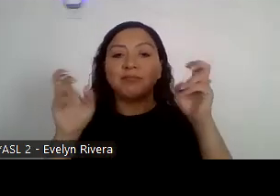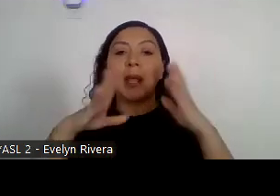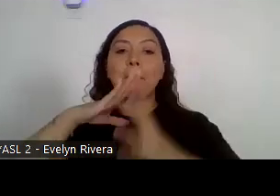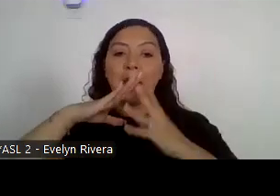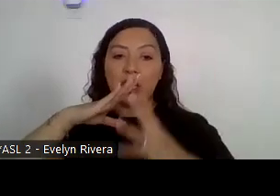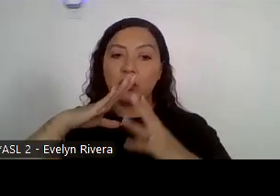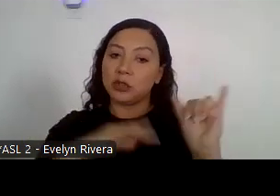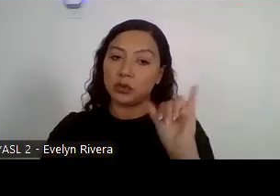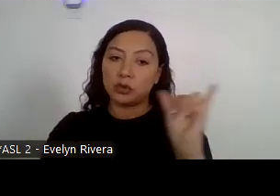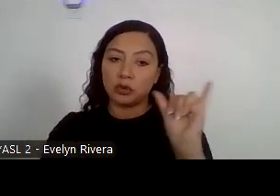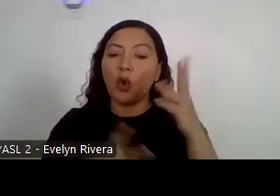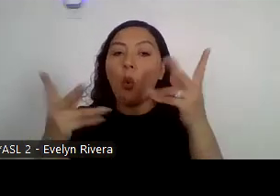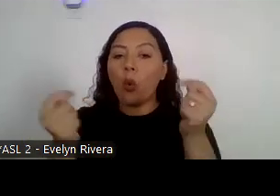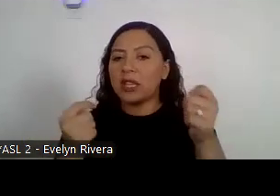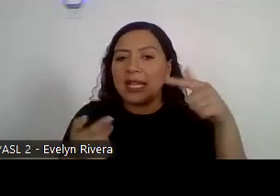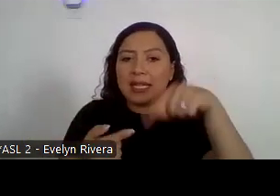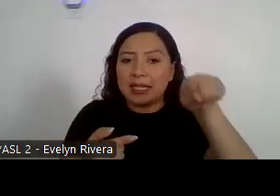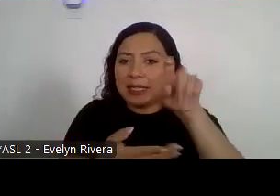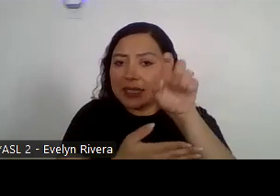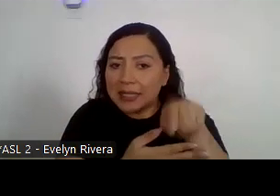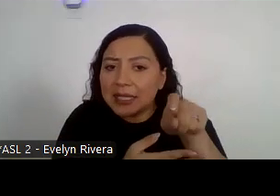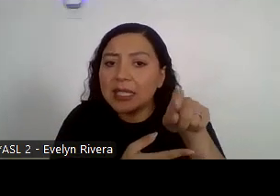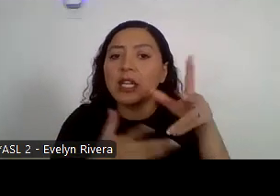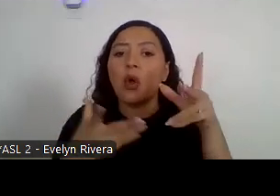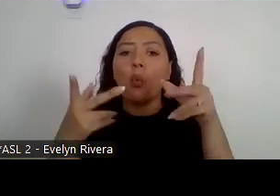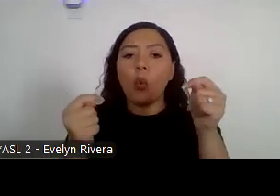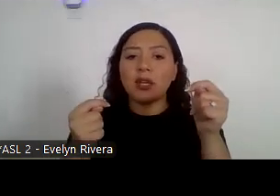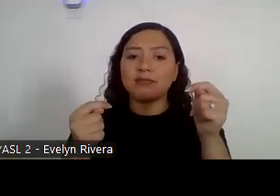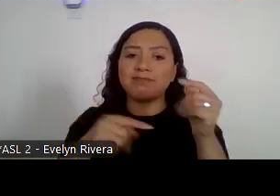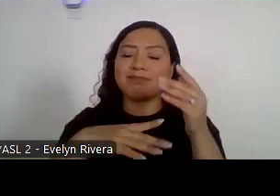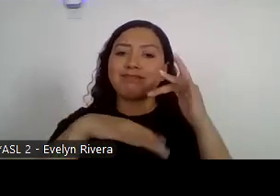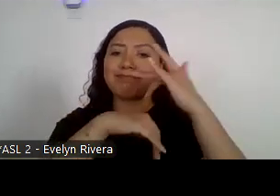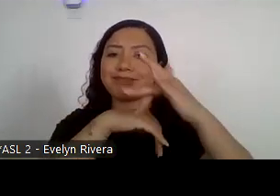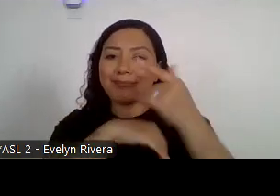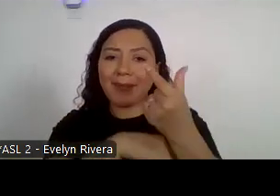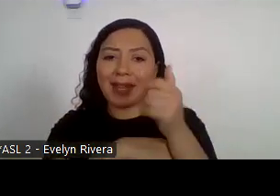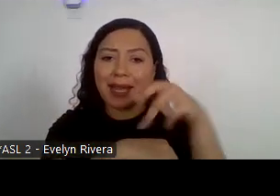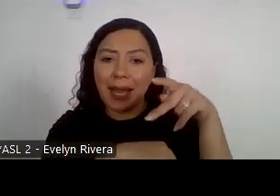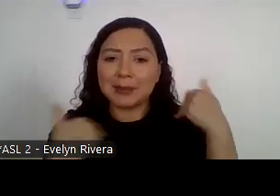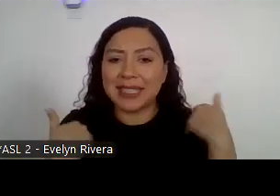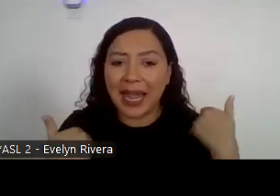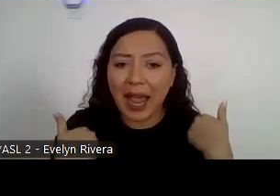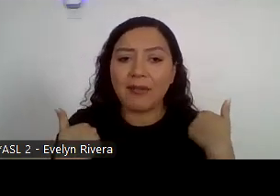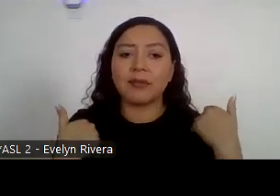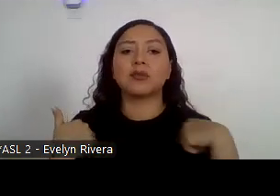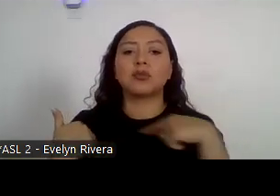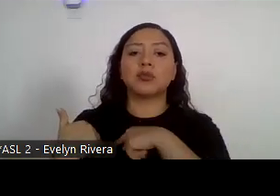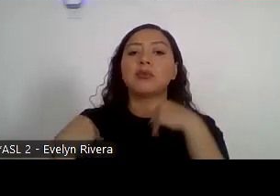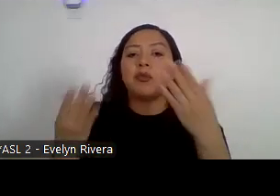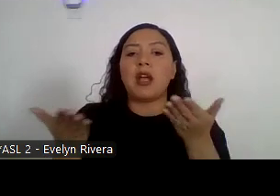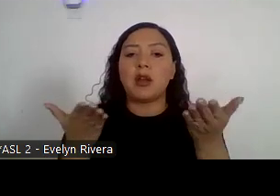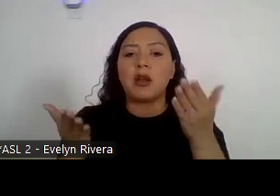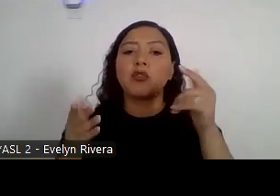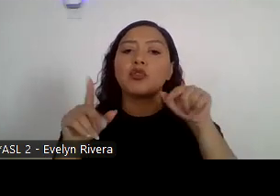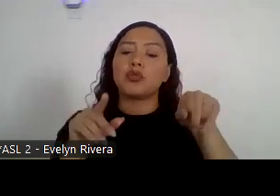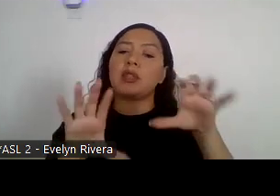they need, what they're offering, where their gaps are, and what they understand about these populations. And then